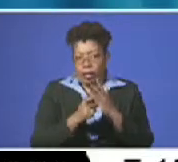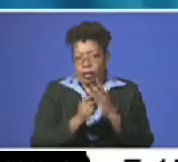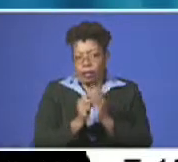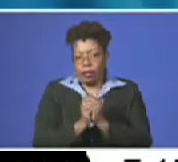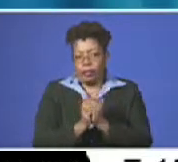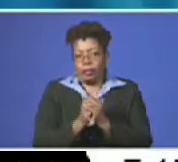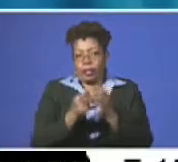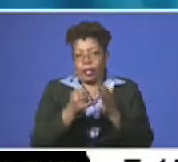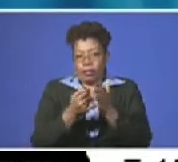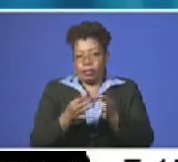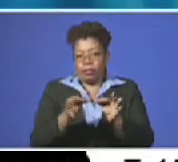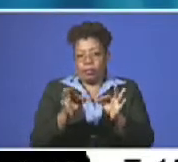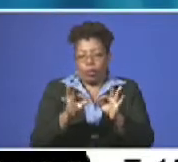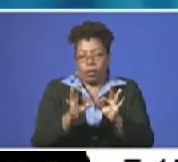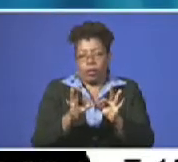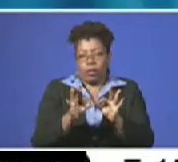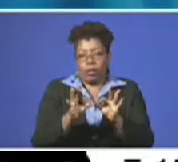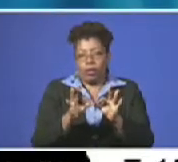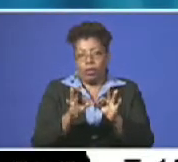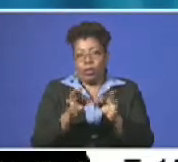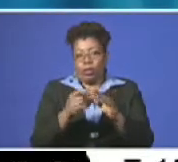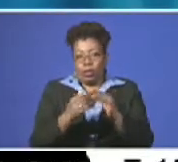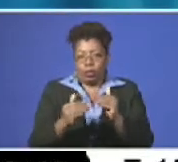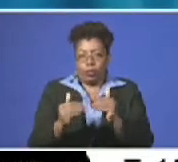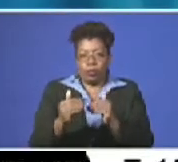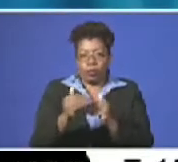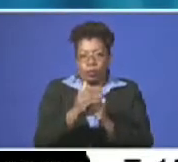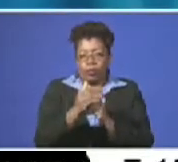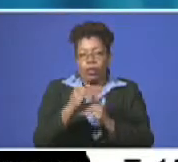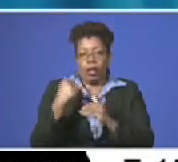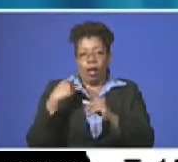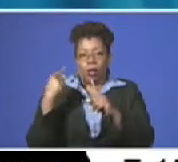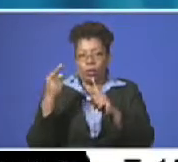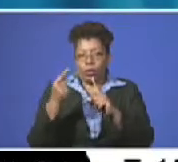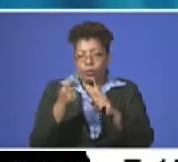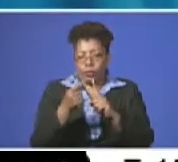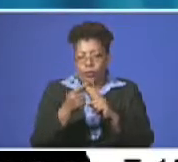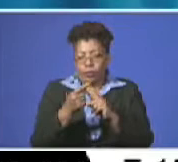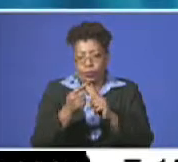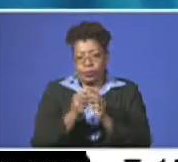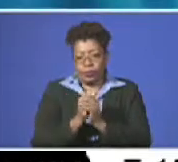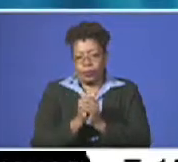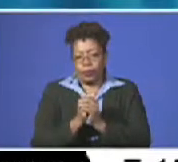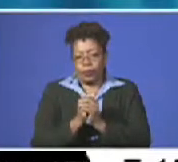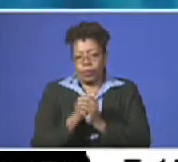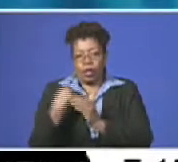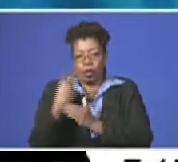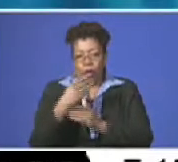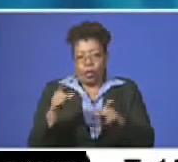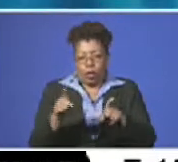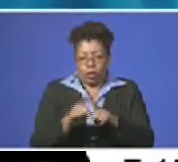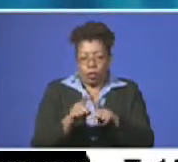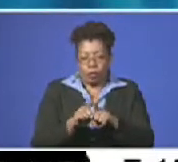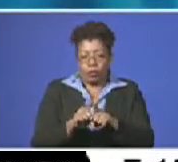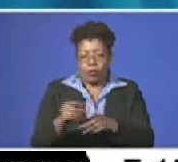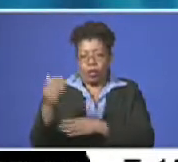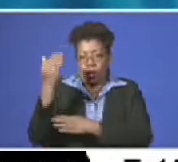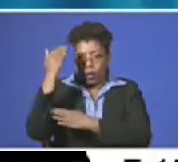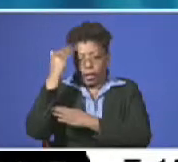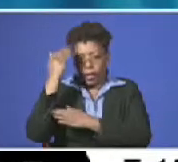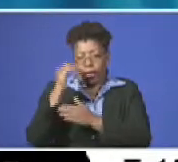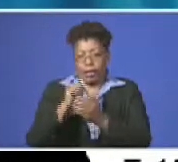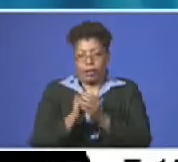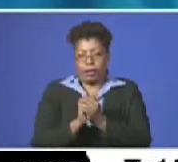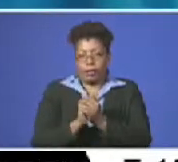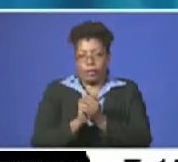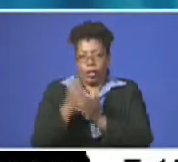This is a key step to accomplishing our aforementioned goal. We also recognize that